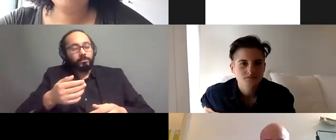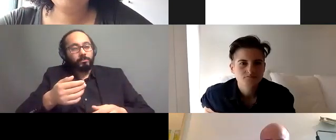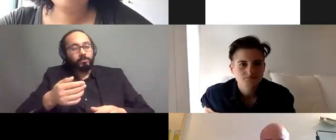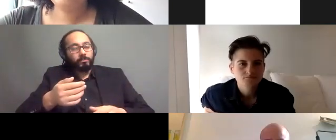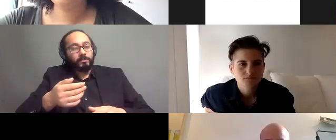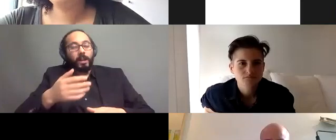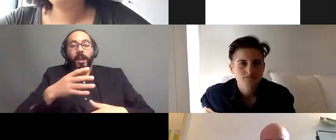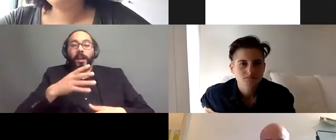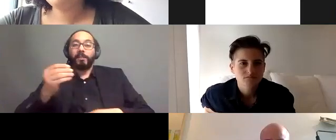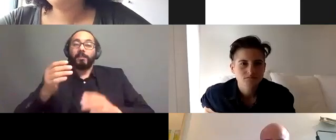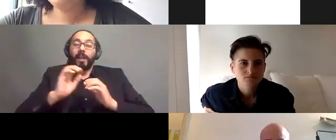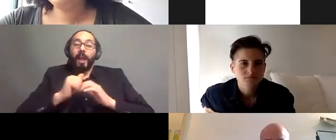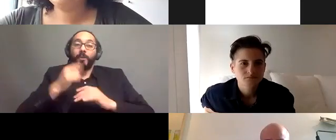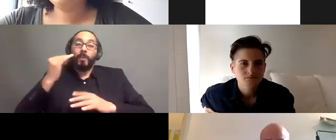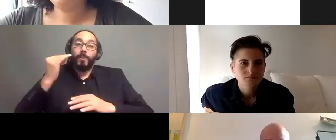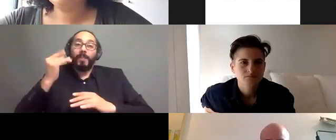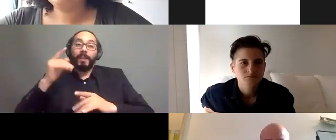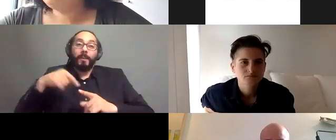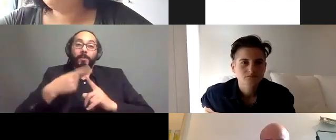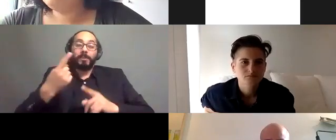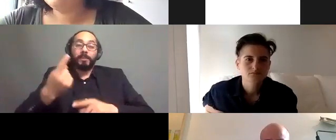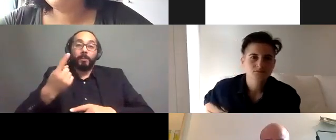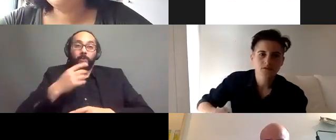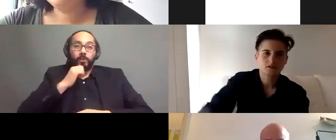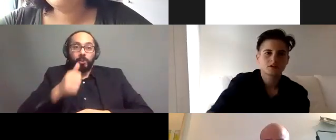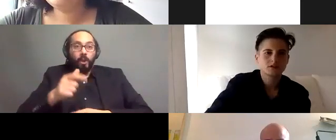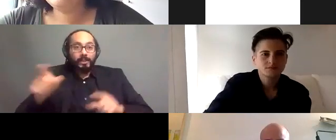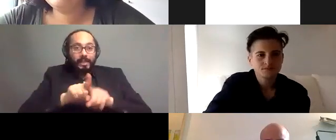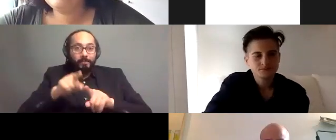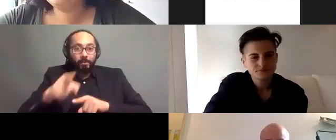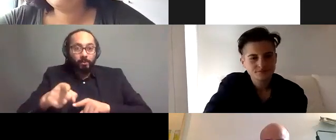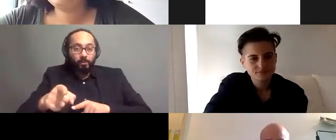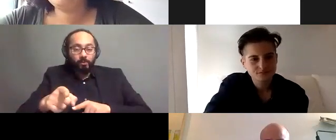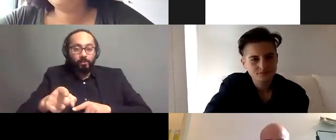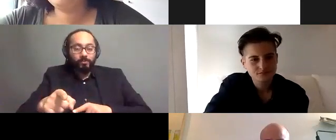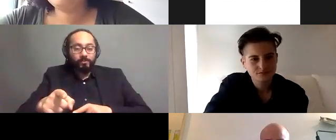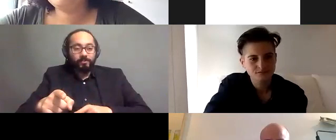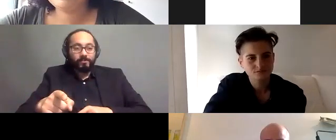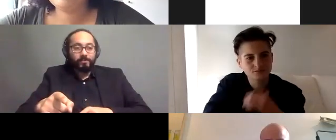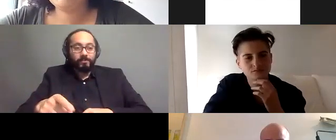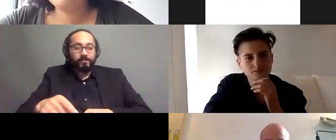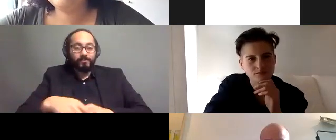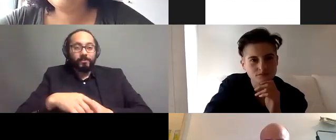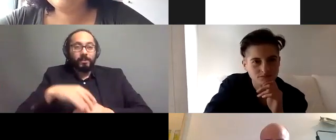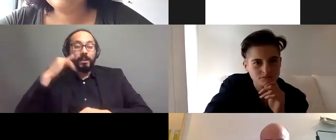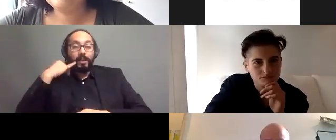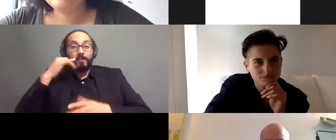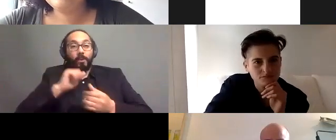you, and like maybe that worked, you know. I think maybe if you approach people like